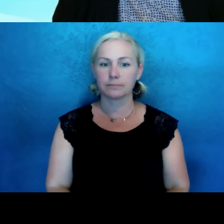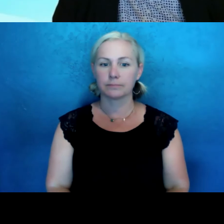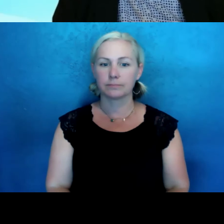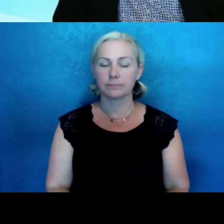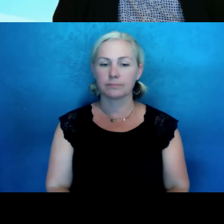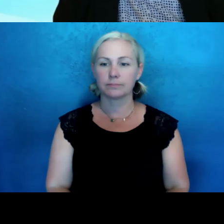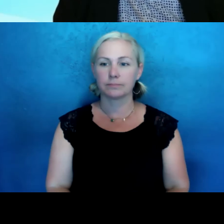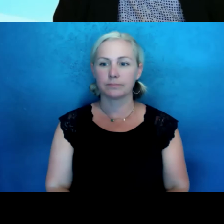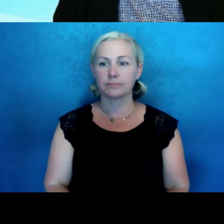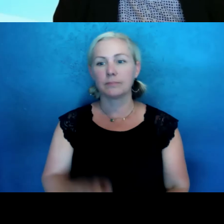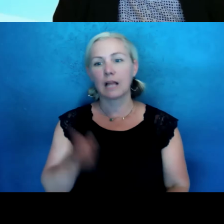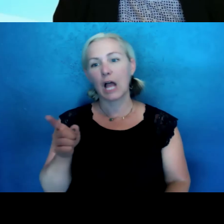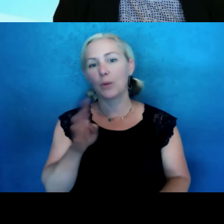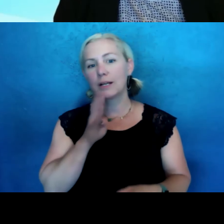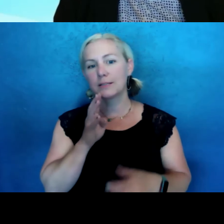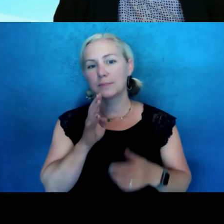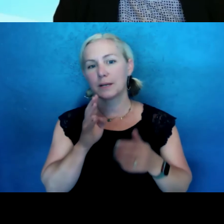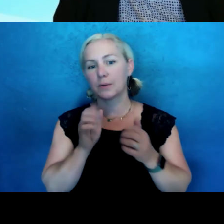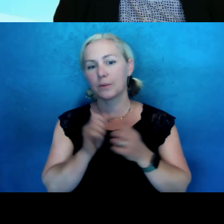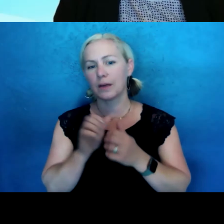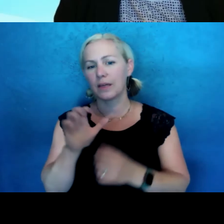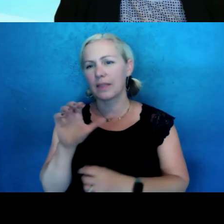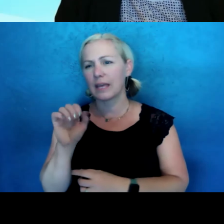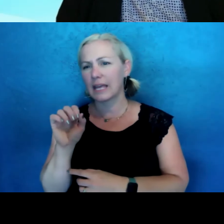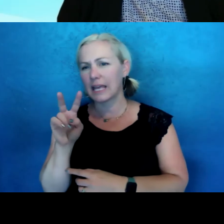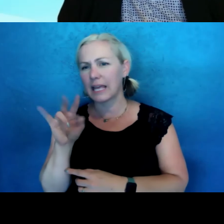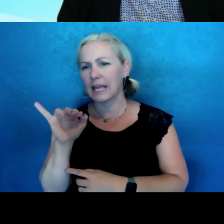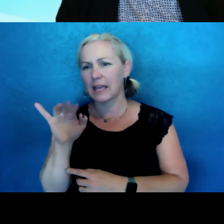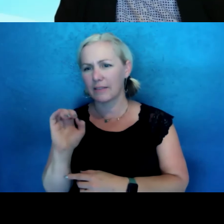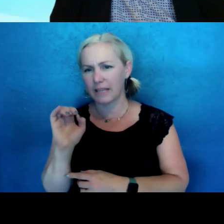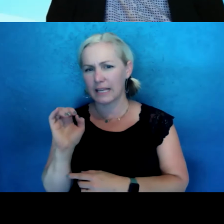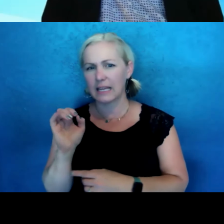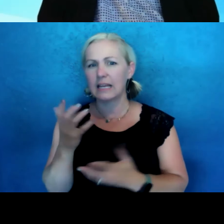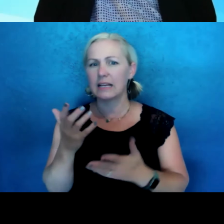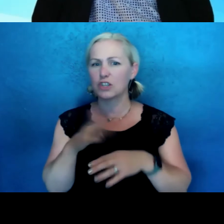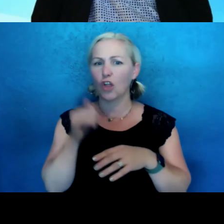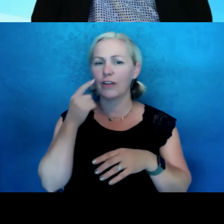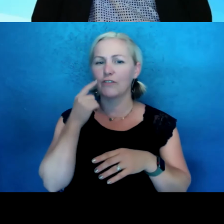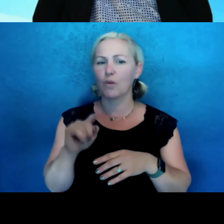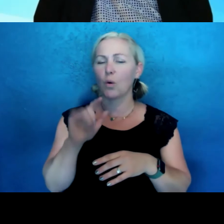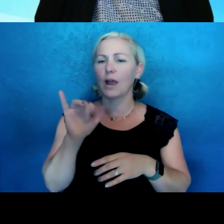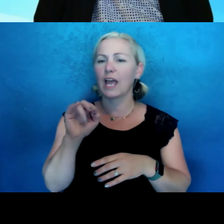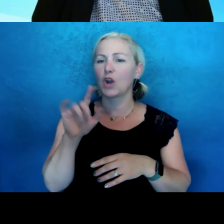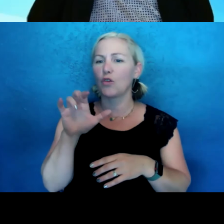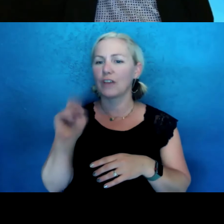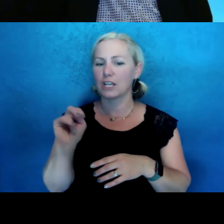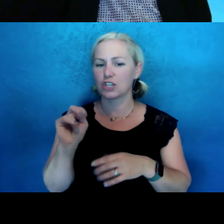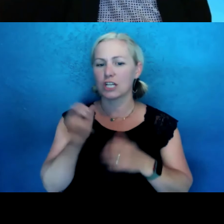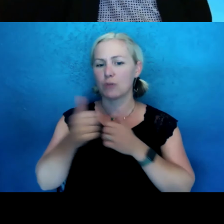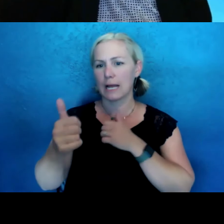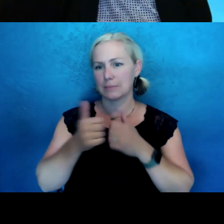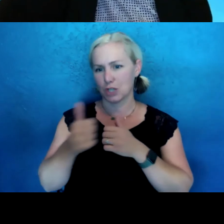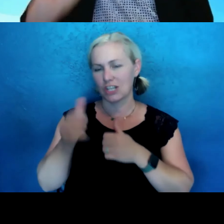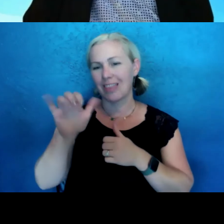I want to speak to Evie is calling for, Evie Cussler is calling for innovation in transportation. Another area where